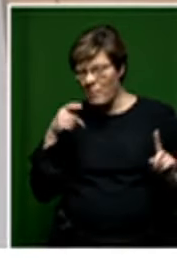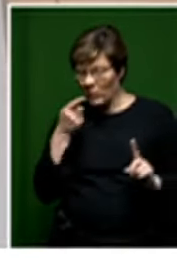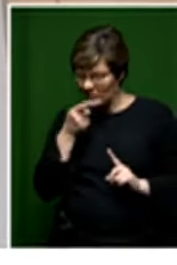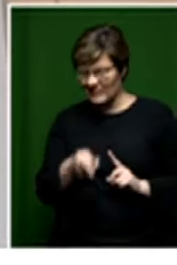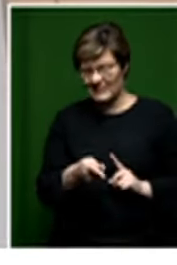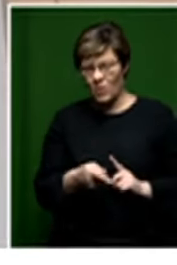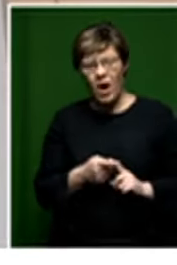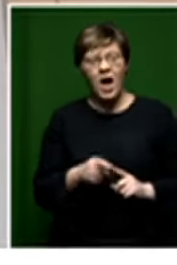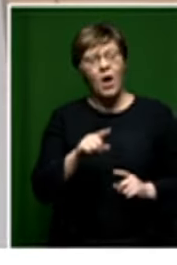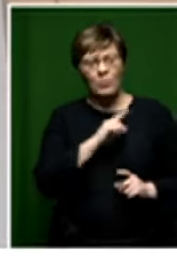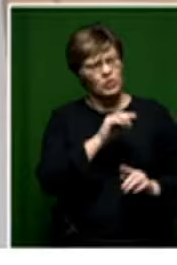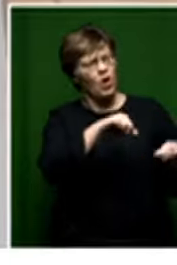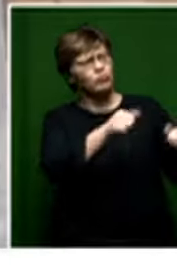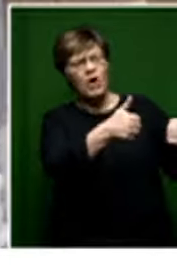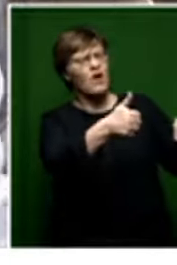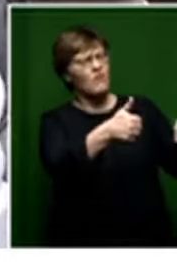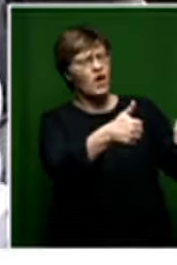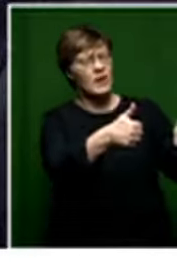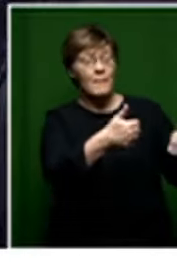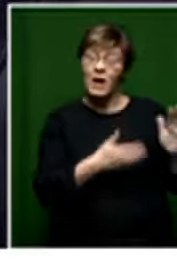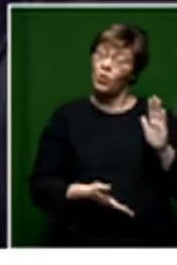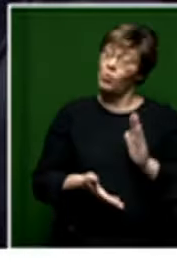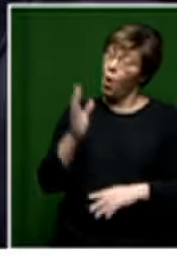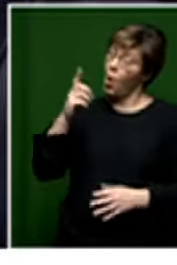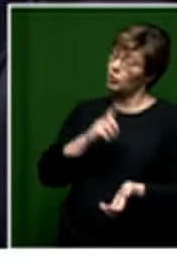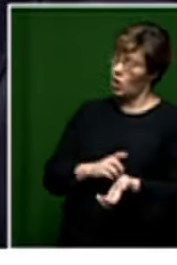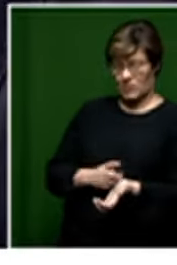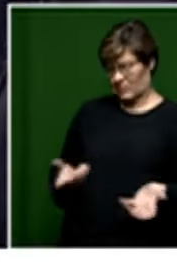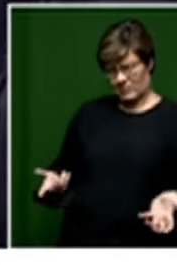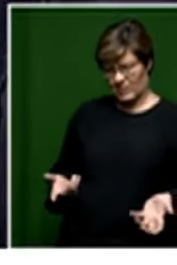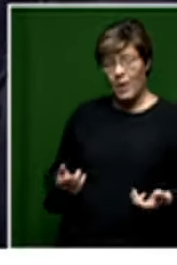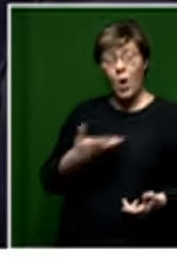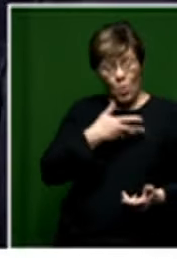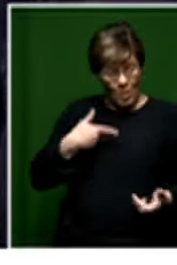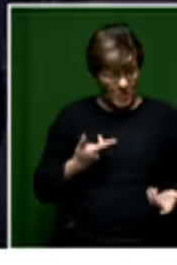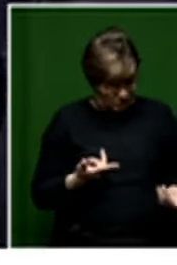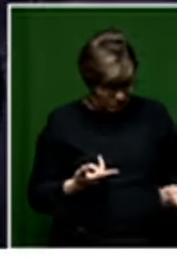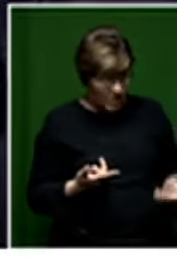particular standout reason for hesitancy amongst women versus men.